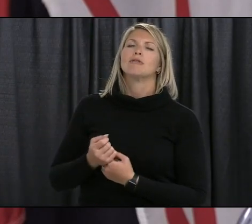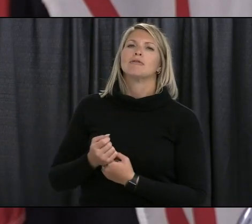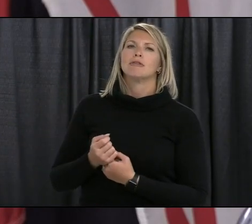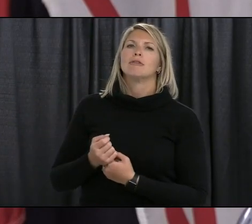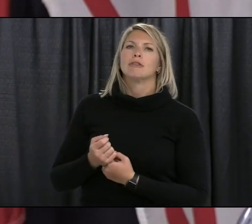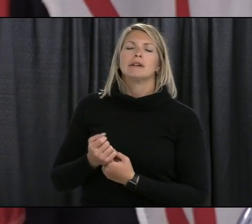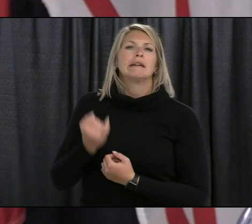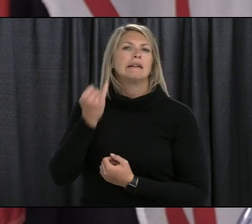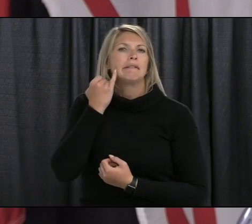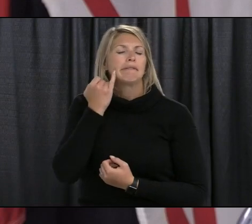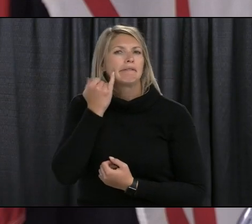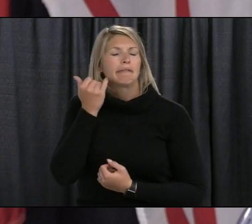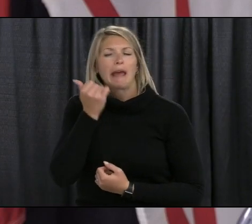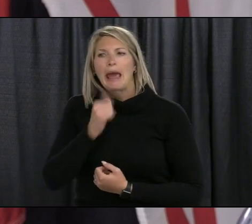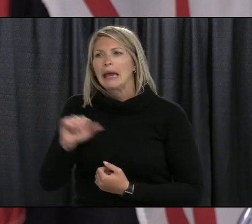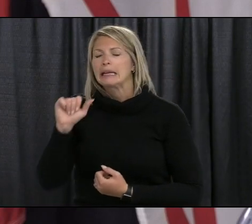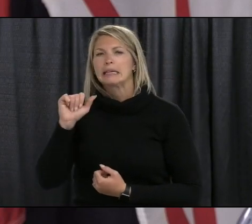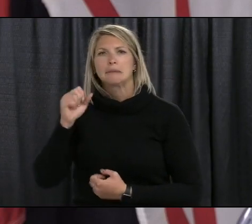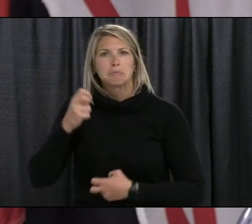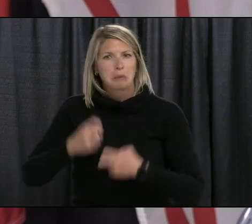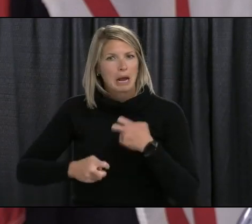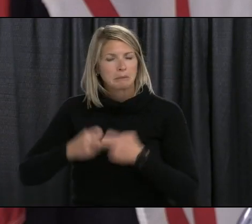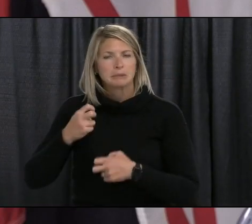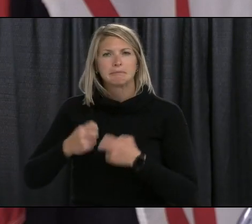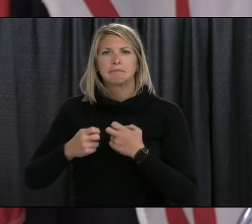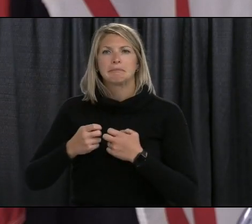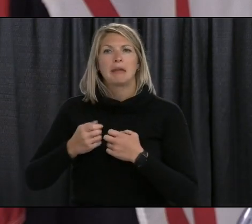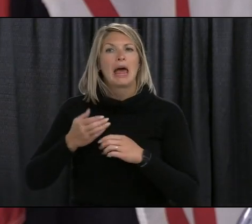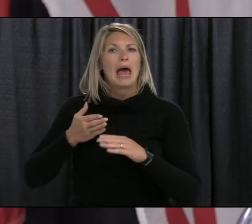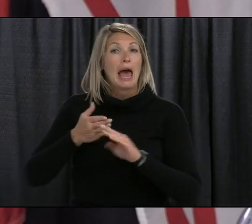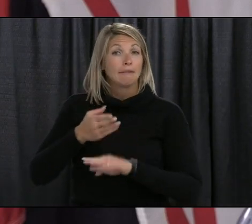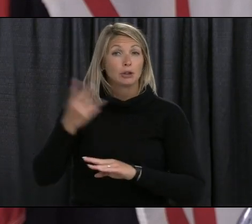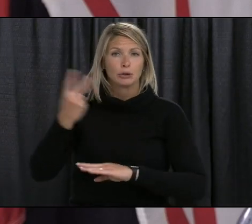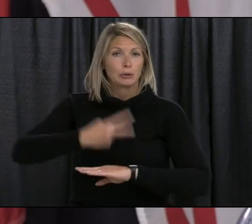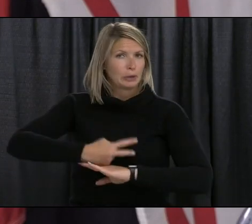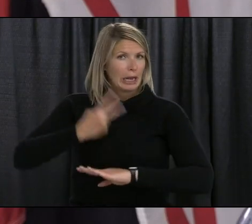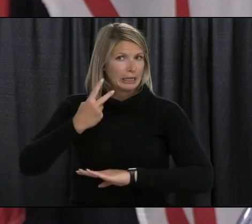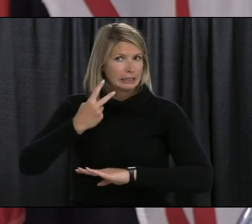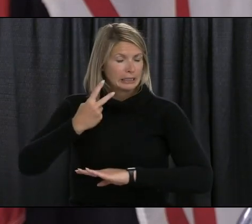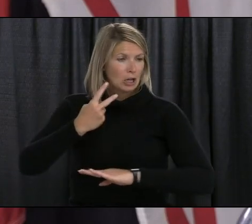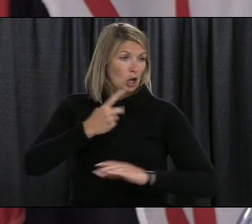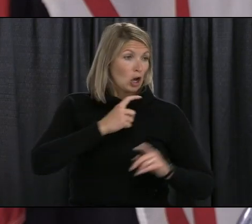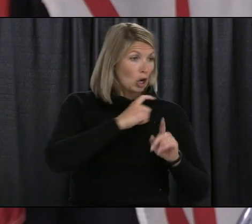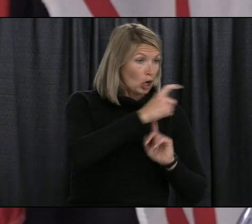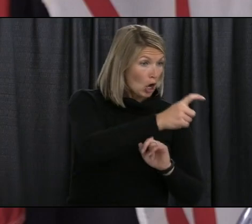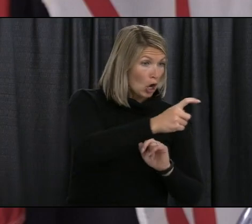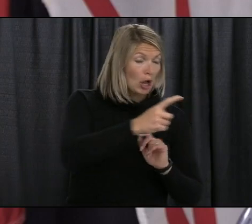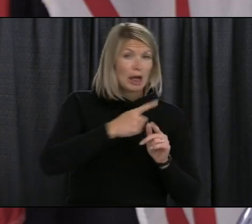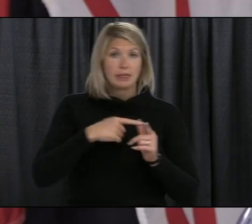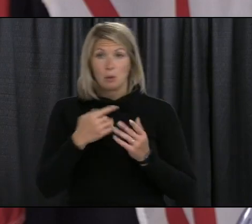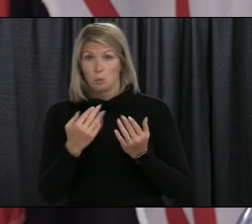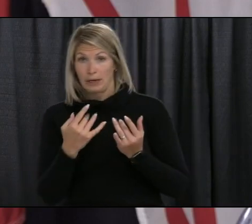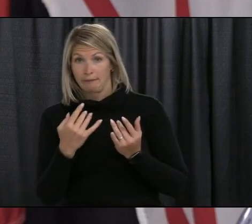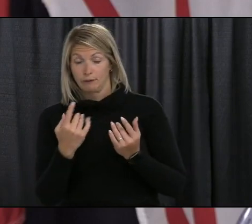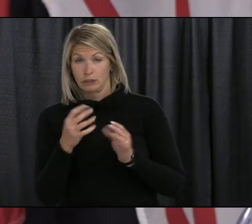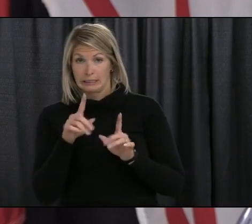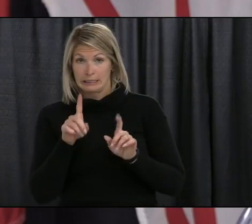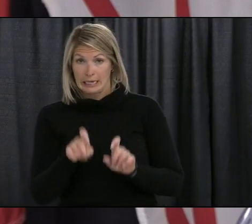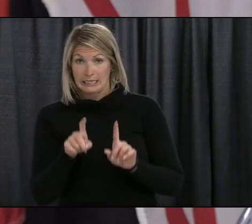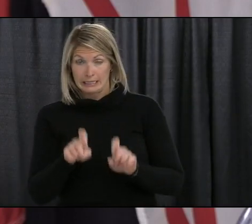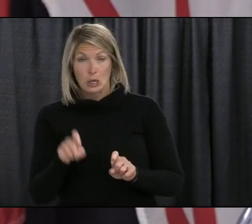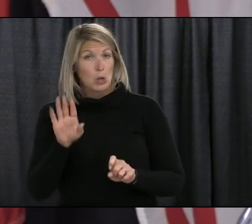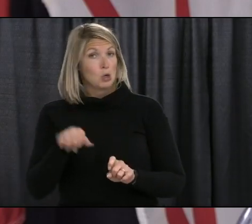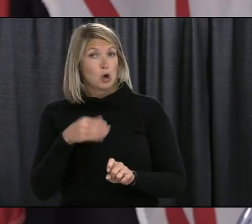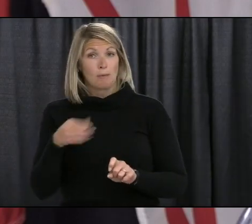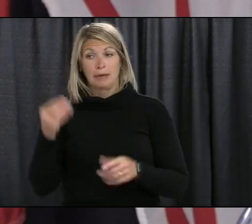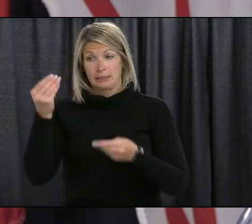If there is any delay beyond 48 hours between call and test through Eastern Health, I haven't yet been made